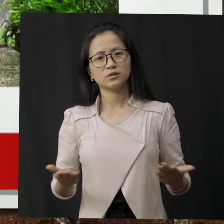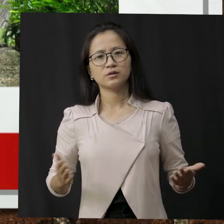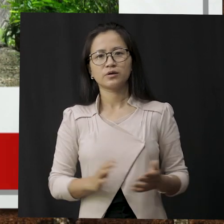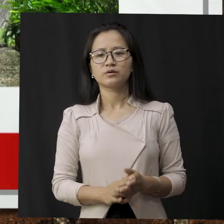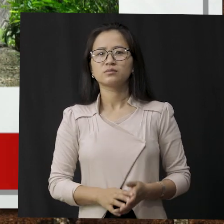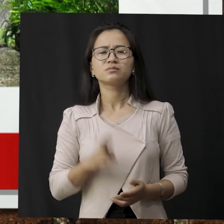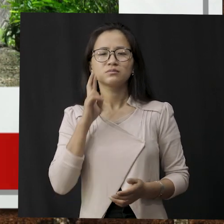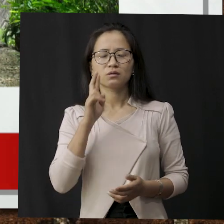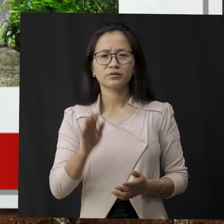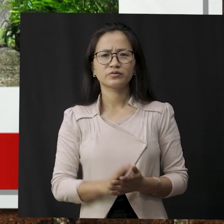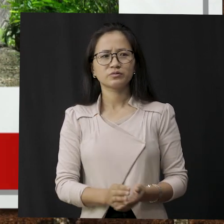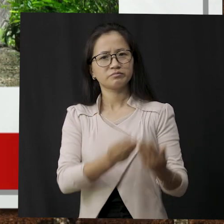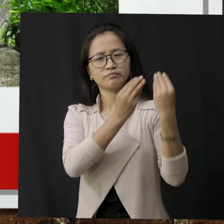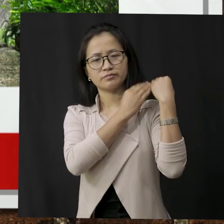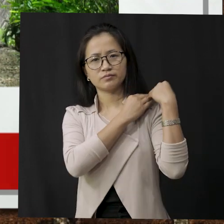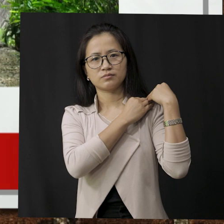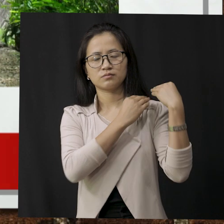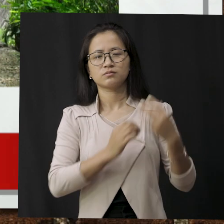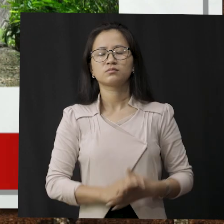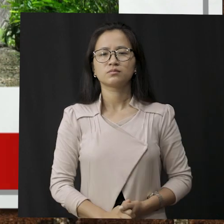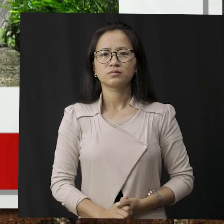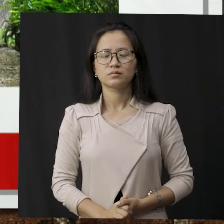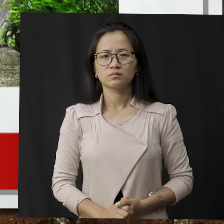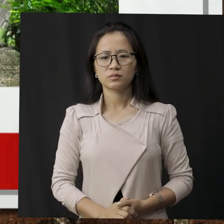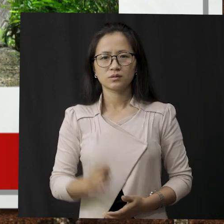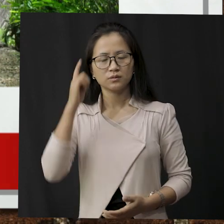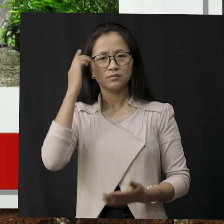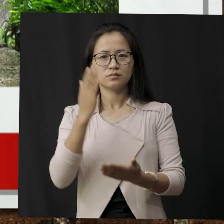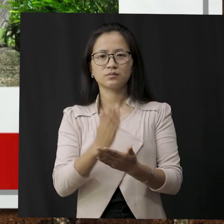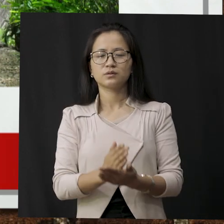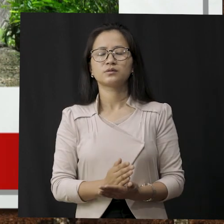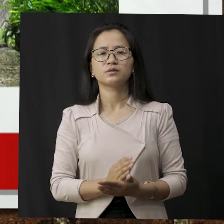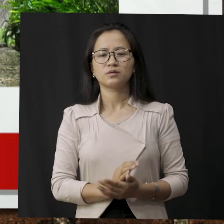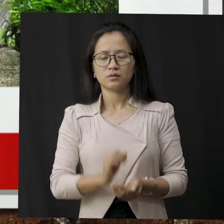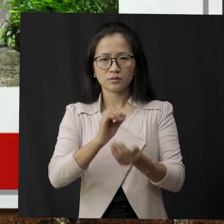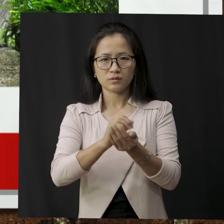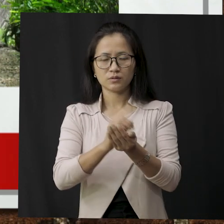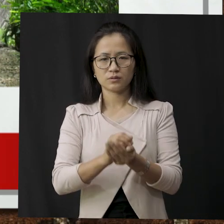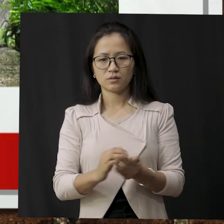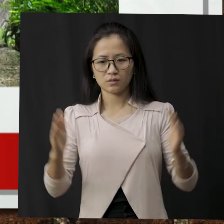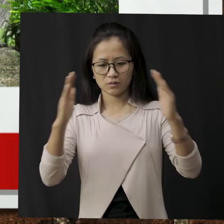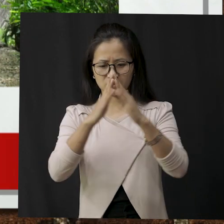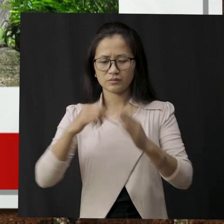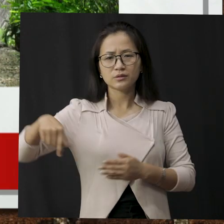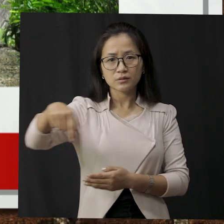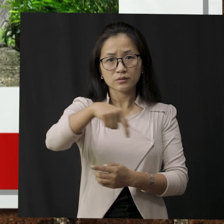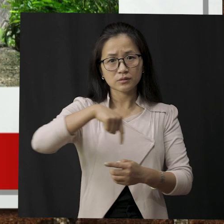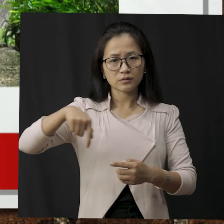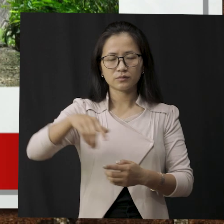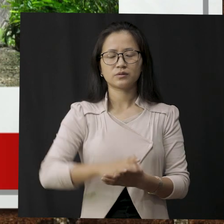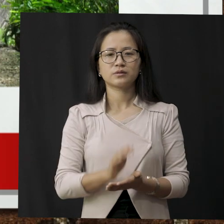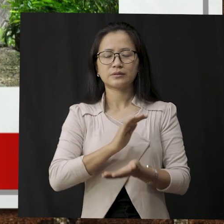is very responsible, okay? Because she believed that keeping her house and surrounding